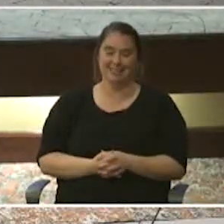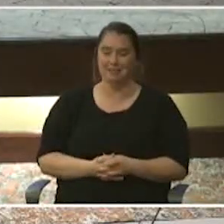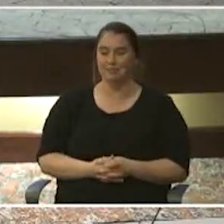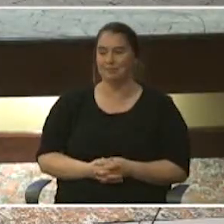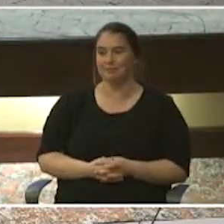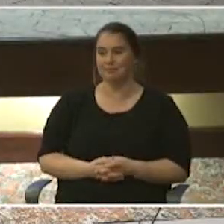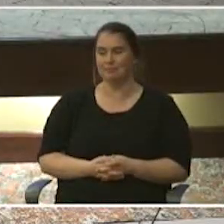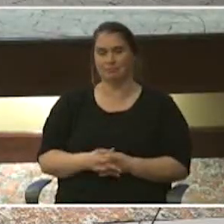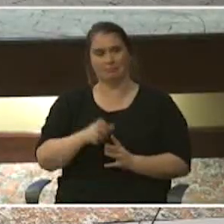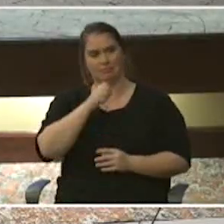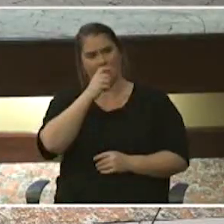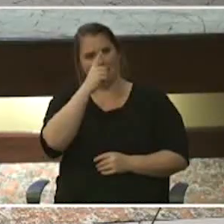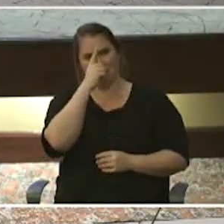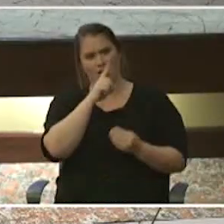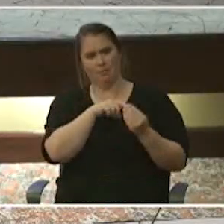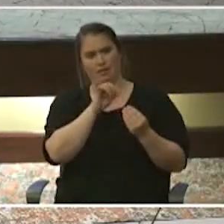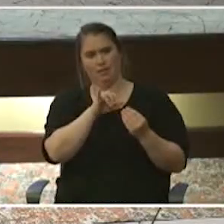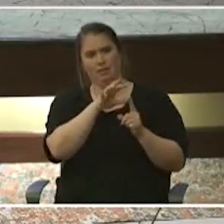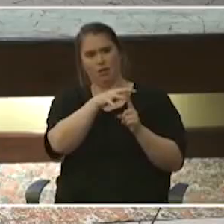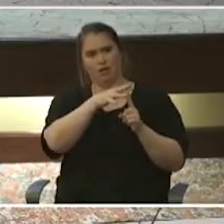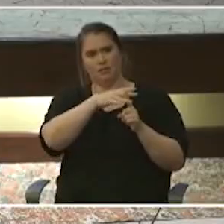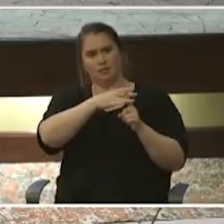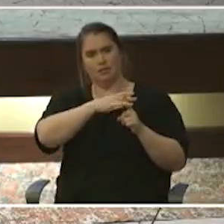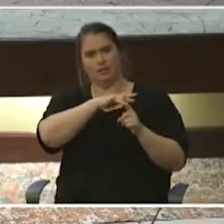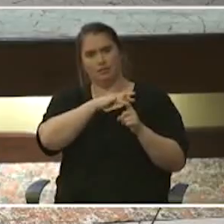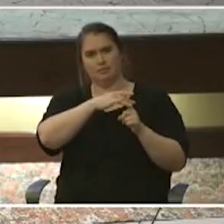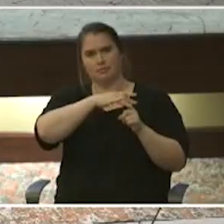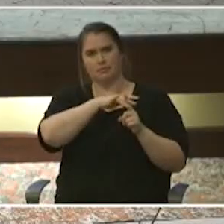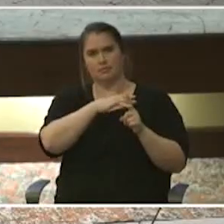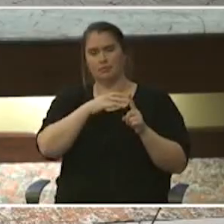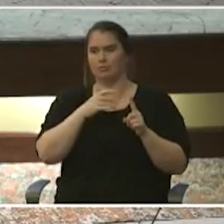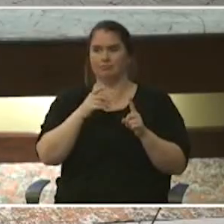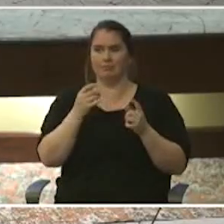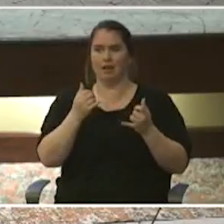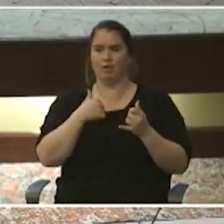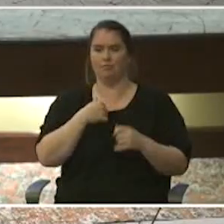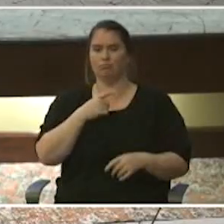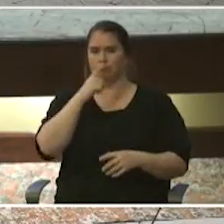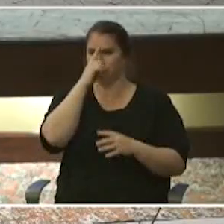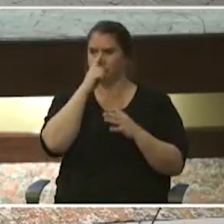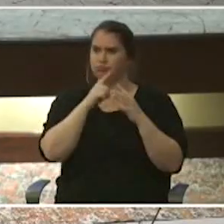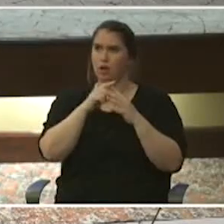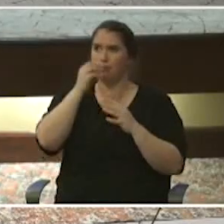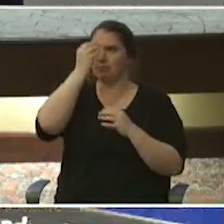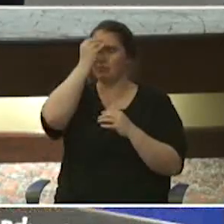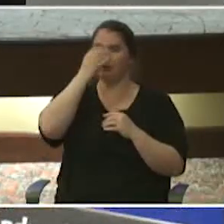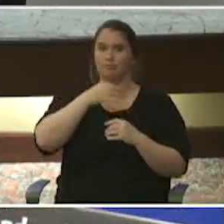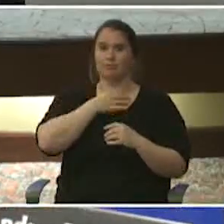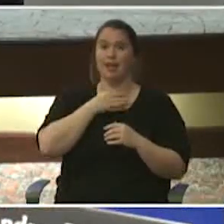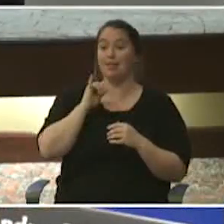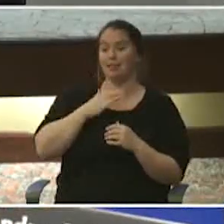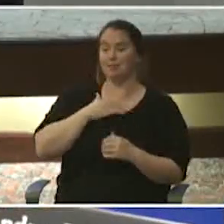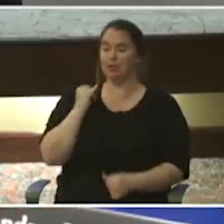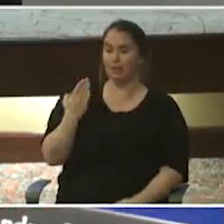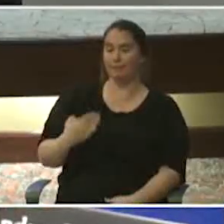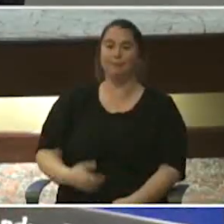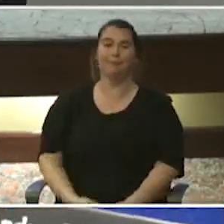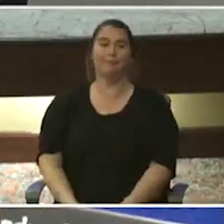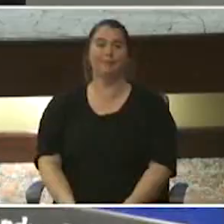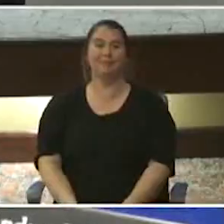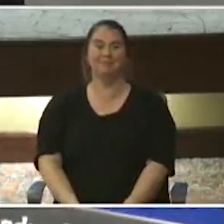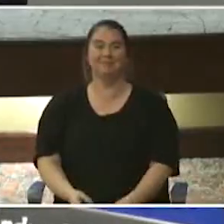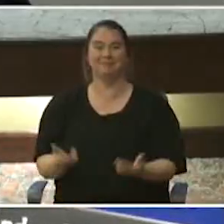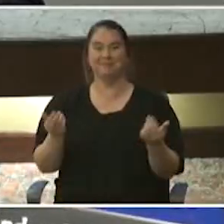hadn't thought about it in that context. That's great. Piquing my curiosity now how that would work. And my job's done.